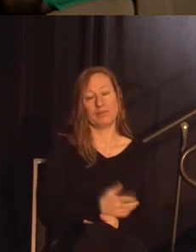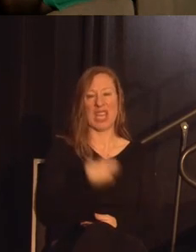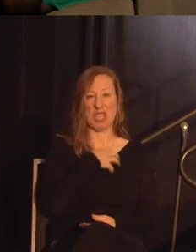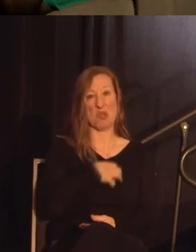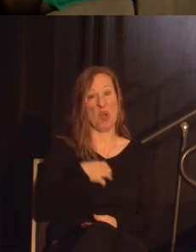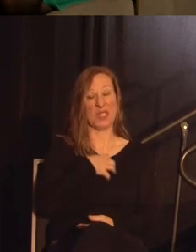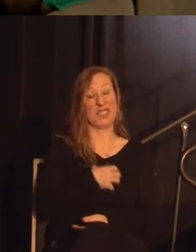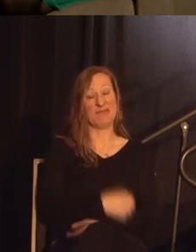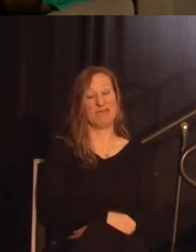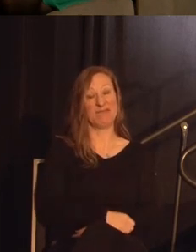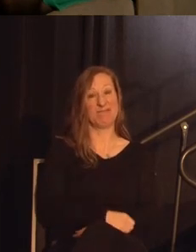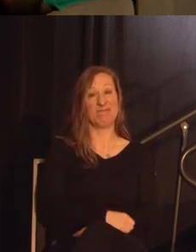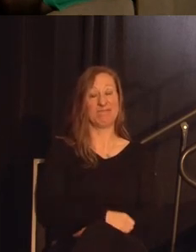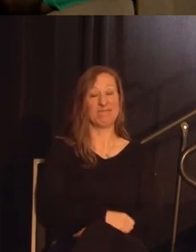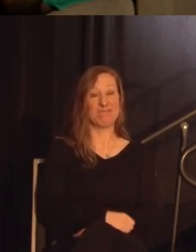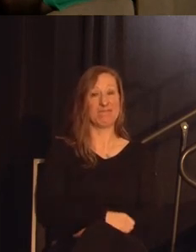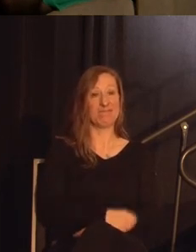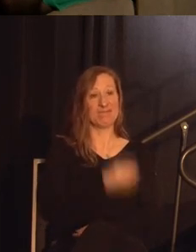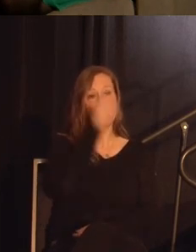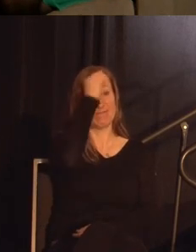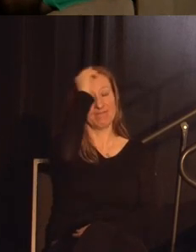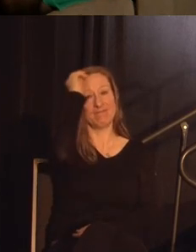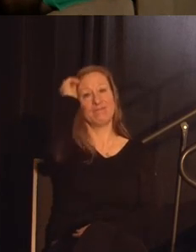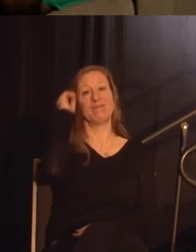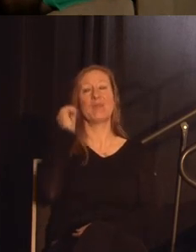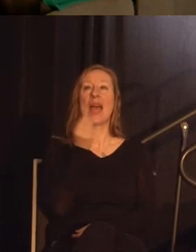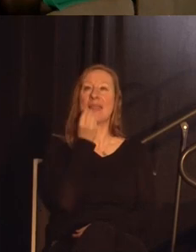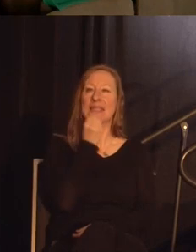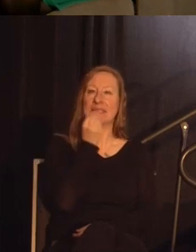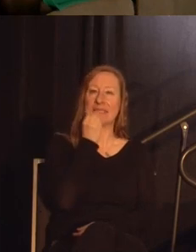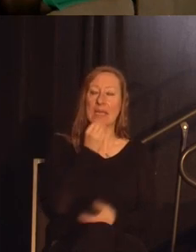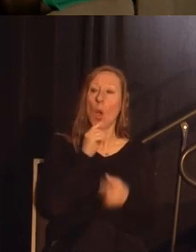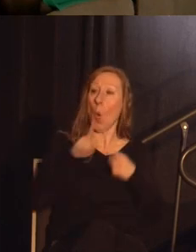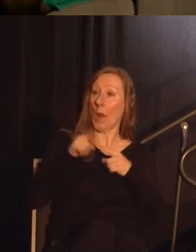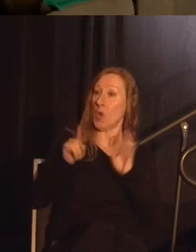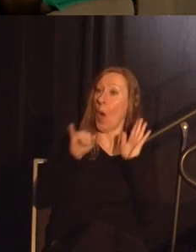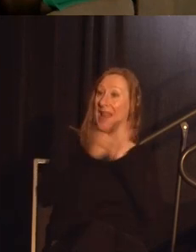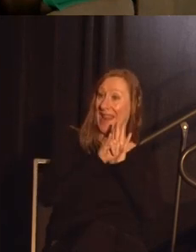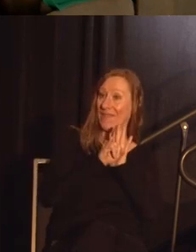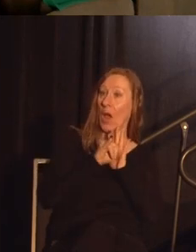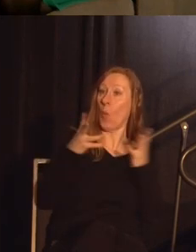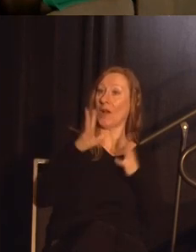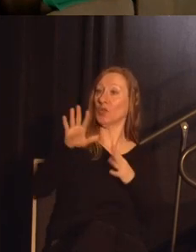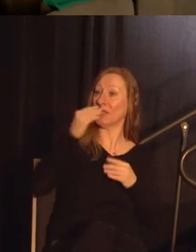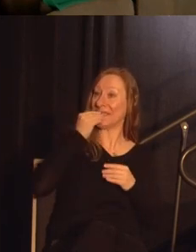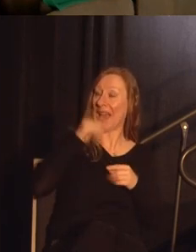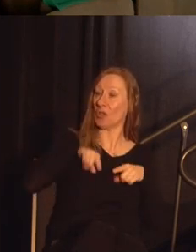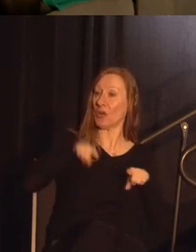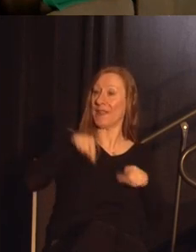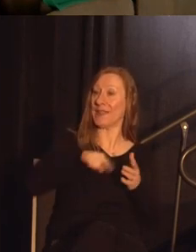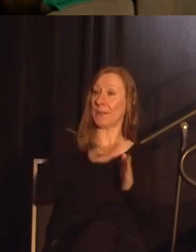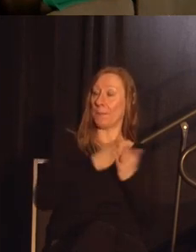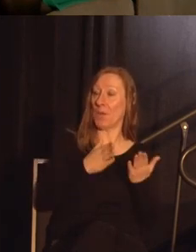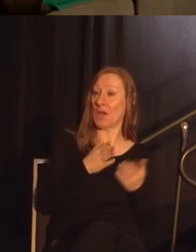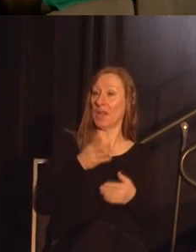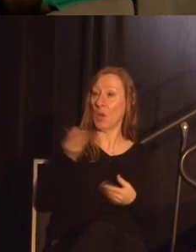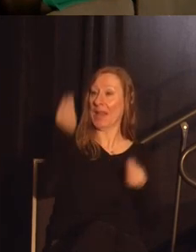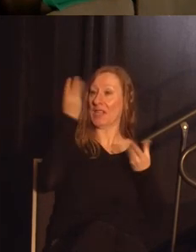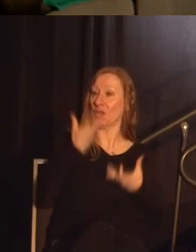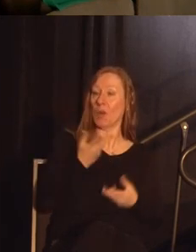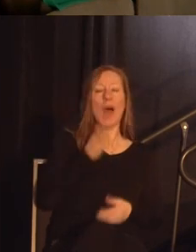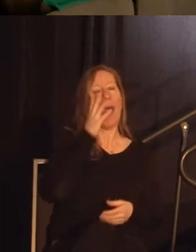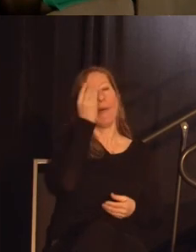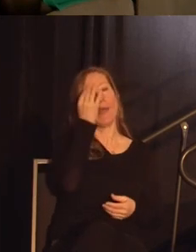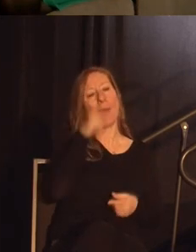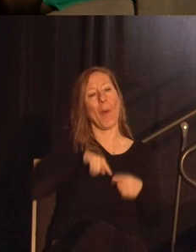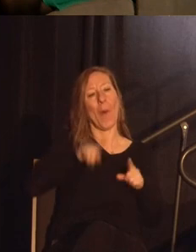gross. Okay, well, when you identify the snack of this book, let us know. I know. Let me think about it while Jane talks, and